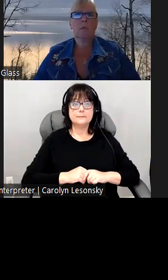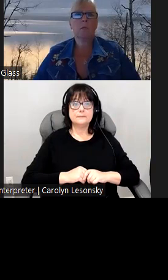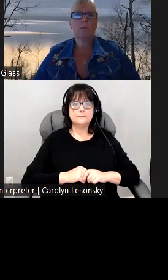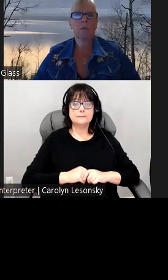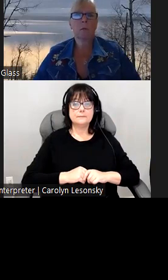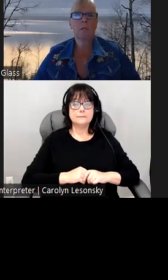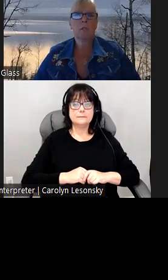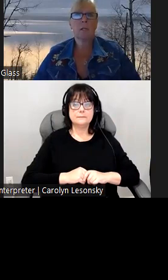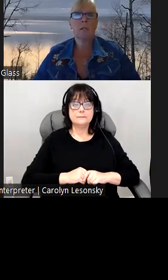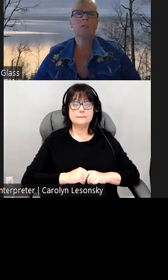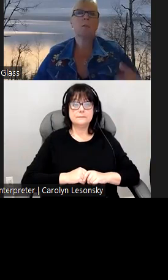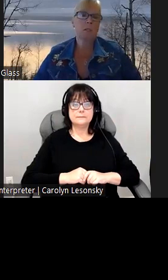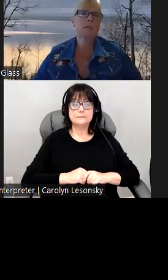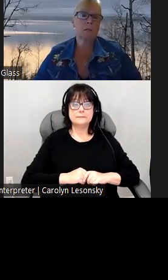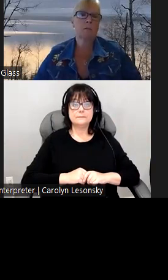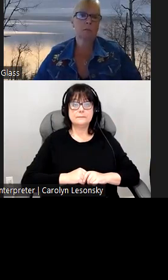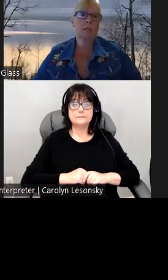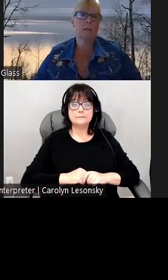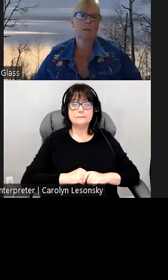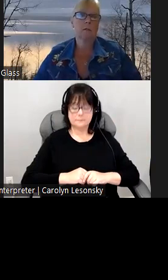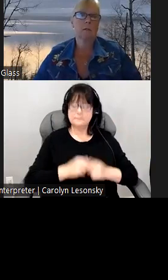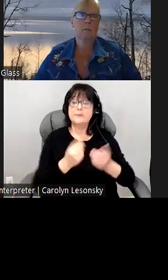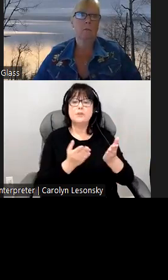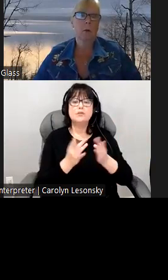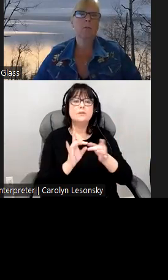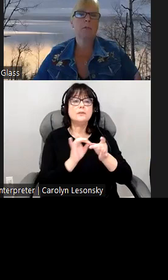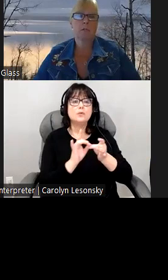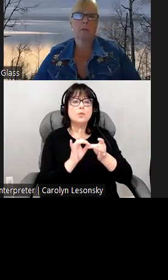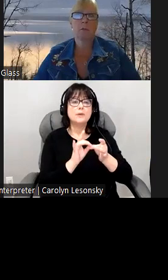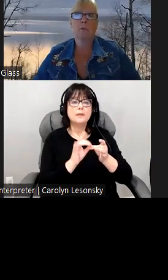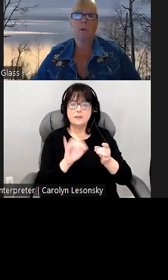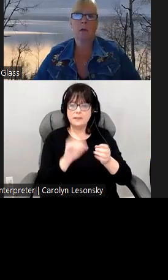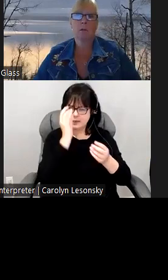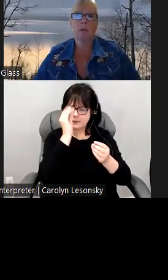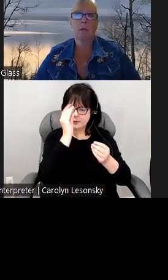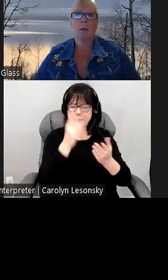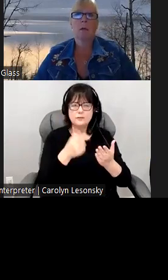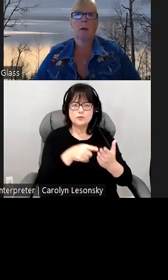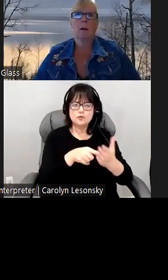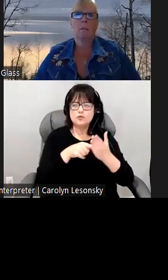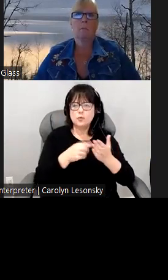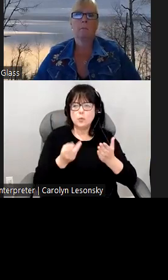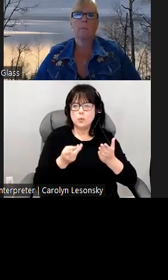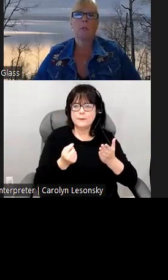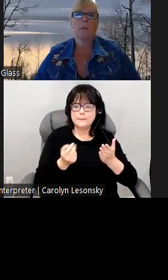What does the service coordination data tell us? Well, it tells us really most of the same stuff as the